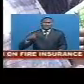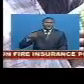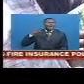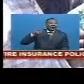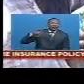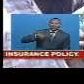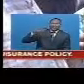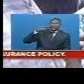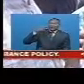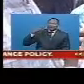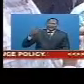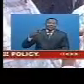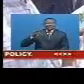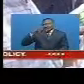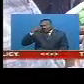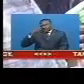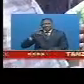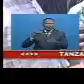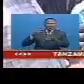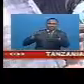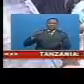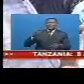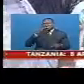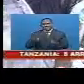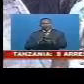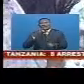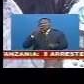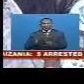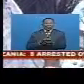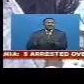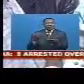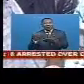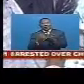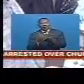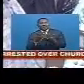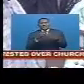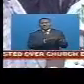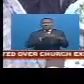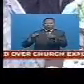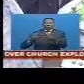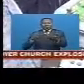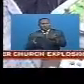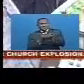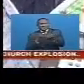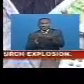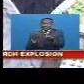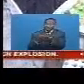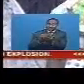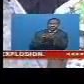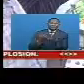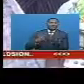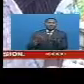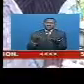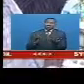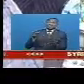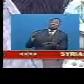but at the end of the day, it doesn't end up successfully. We hear government from government talking about, oh, we are going to assist them with financial support, we are going to do this, we